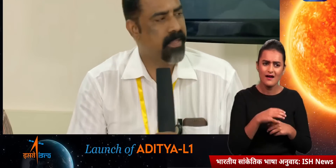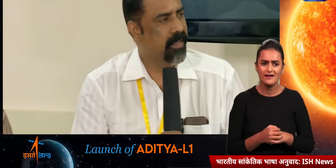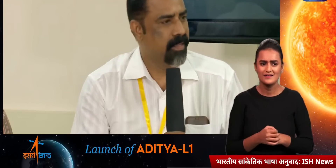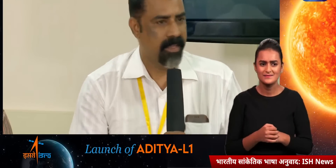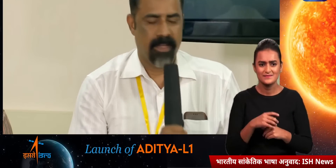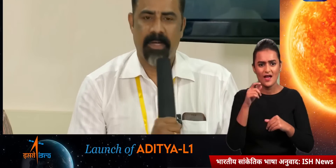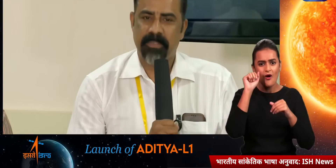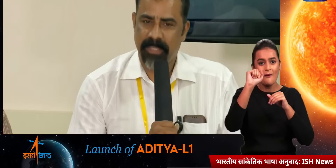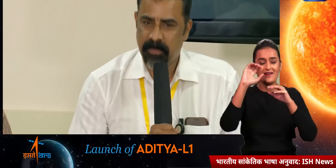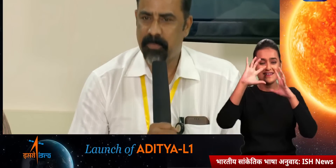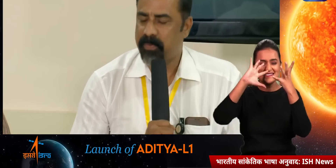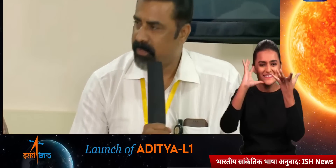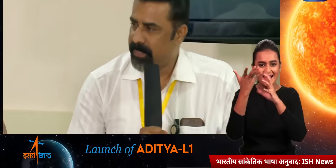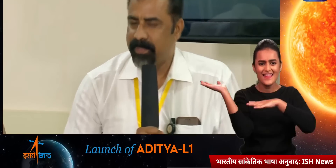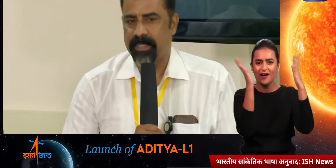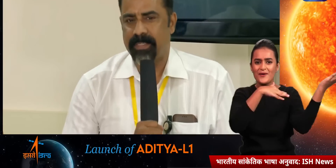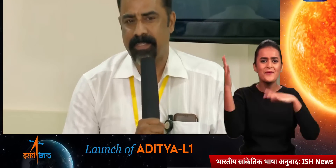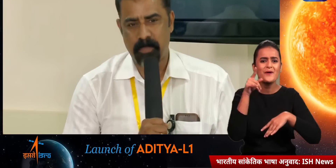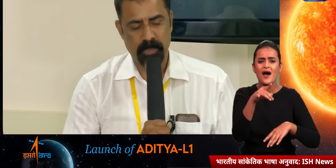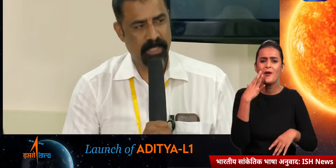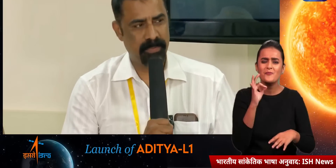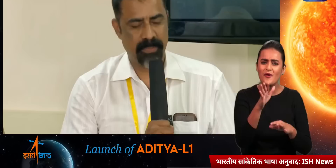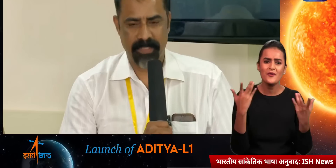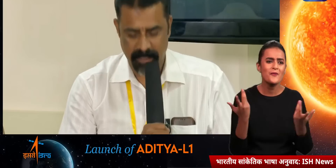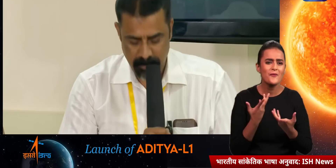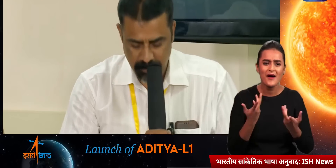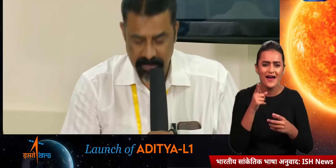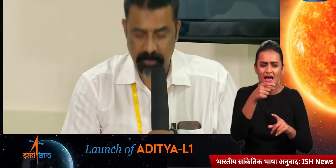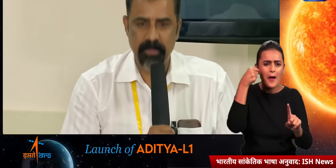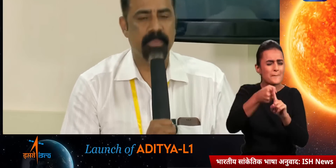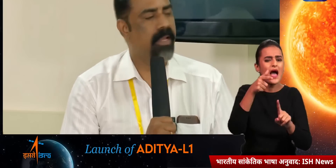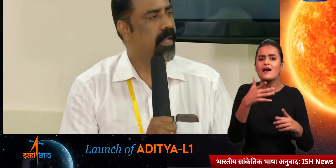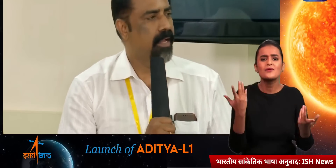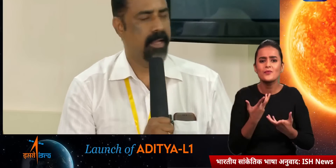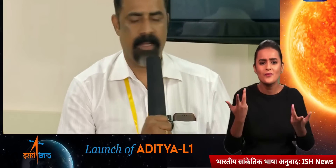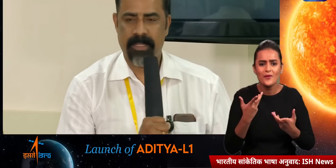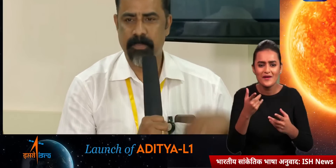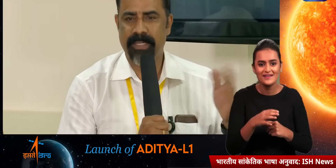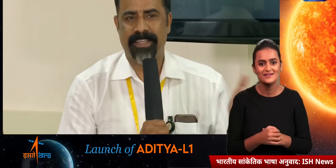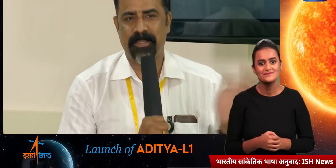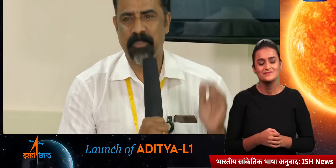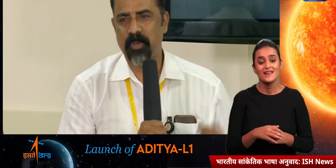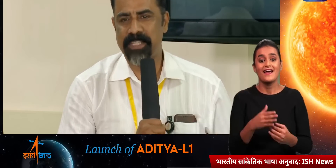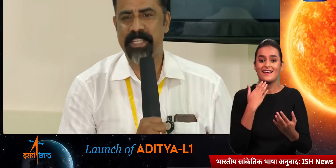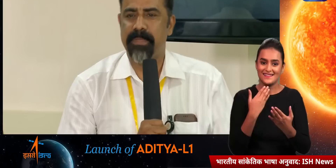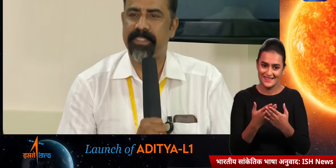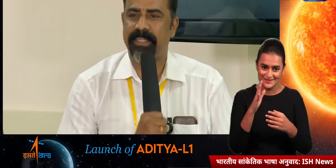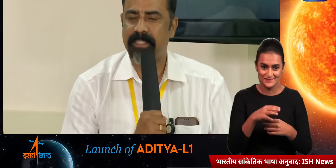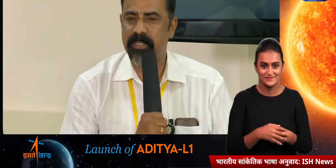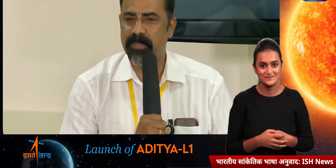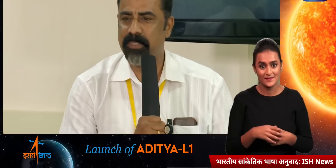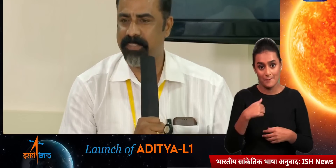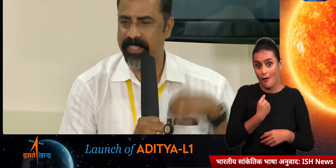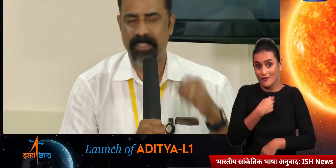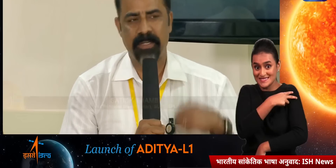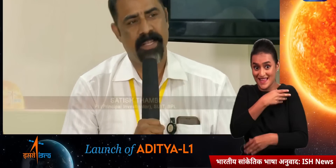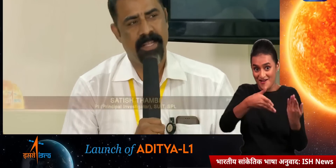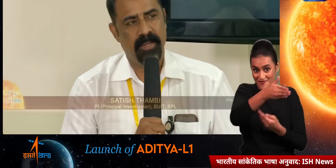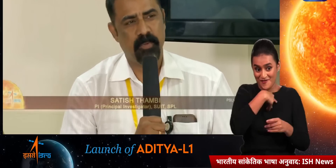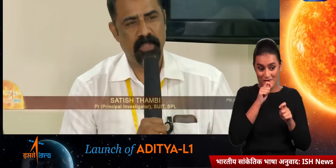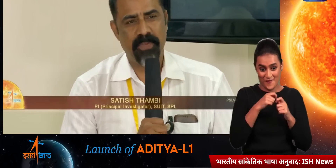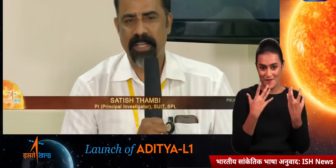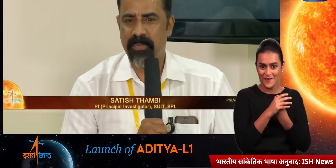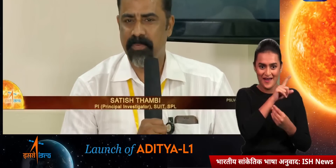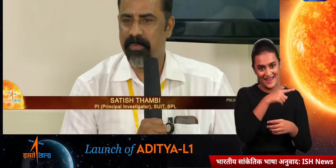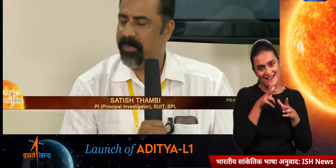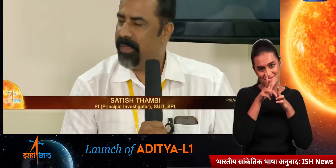you. Thank you for giving opportunity to coming to this show. As my colleagues, they mentioned actually about the sun.